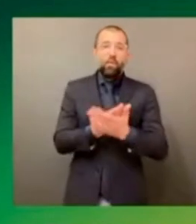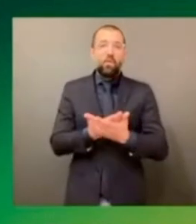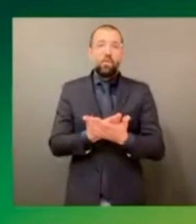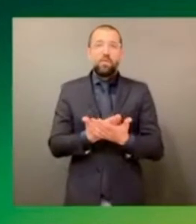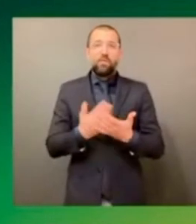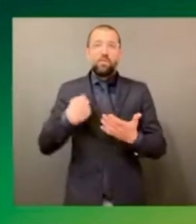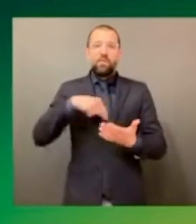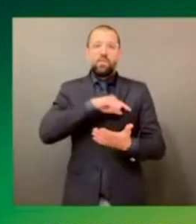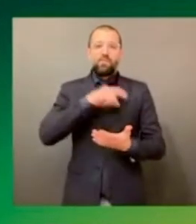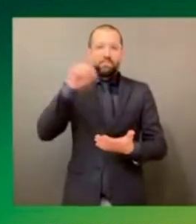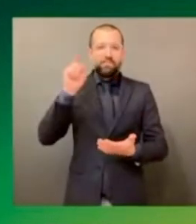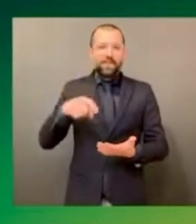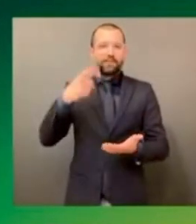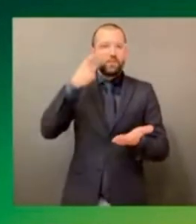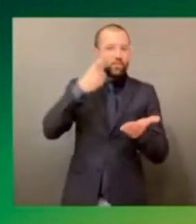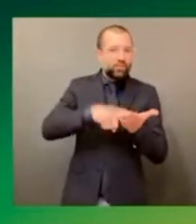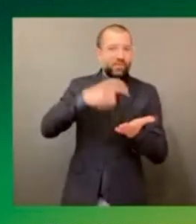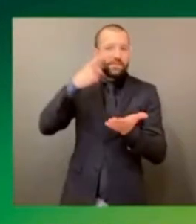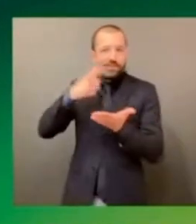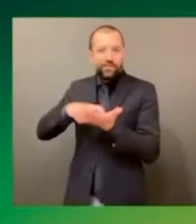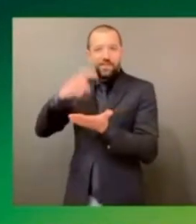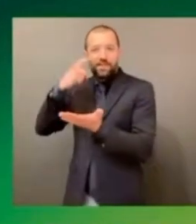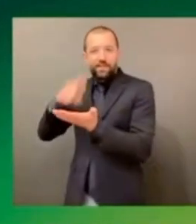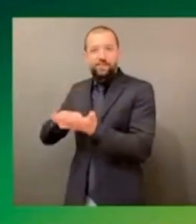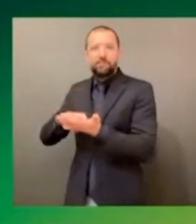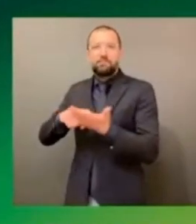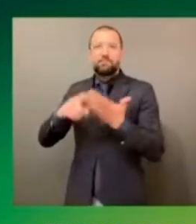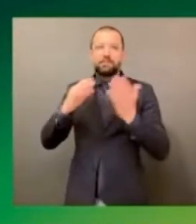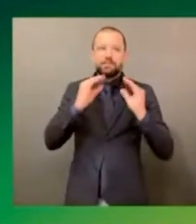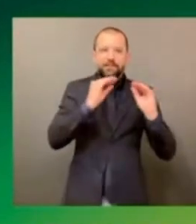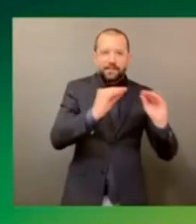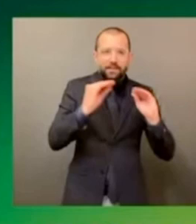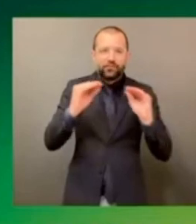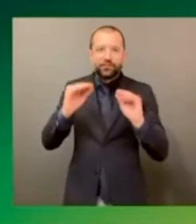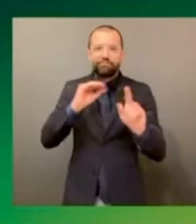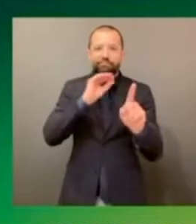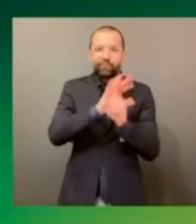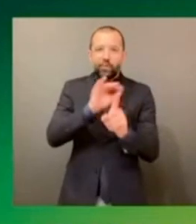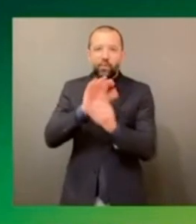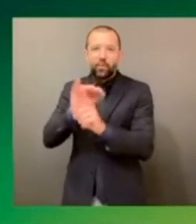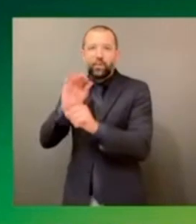acknowledge, teach, and never forget.